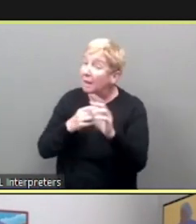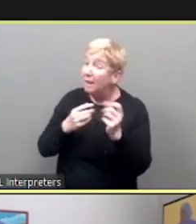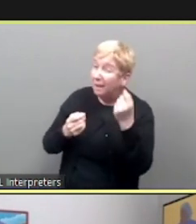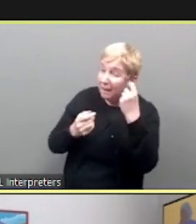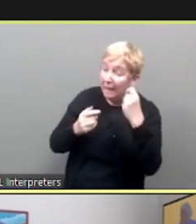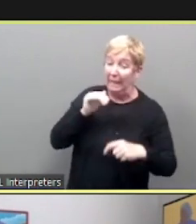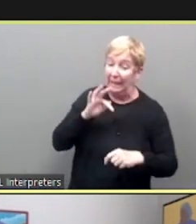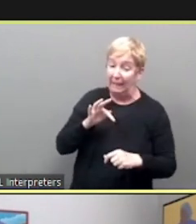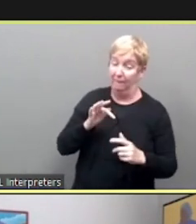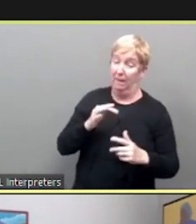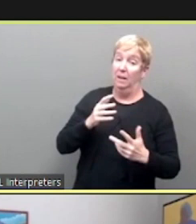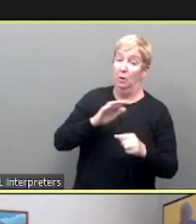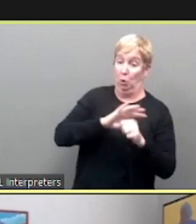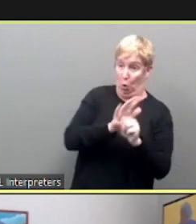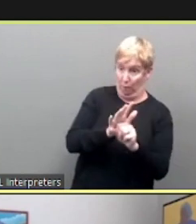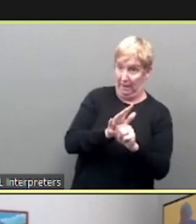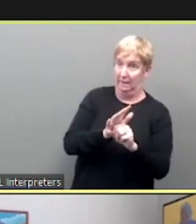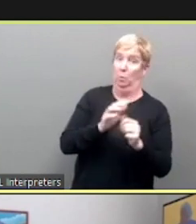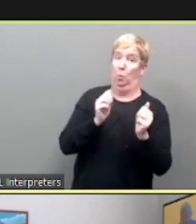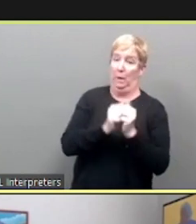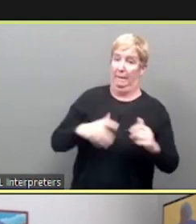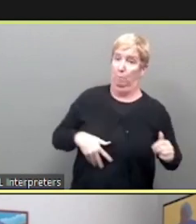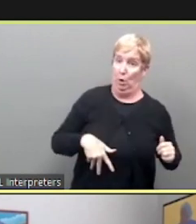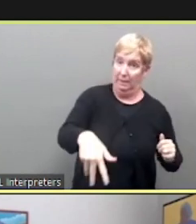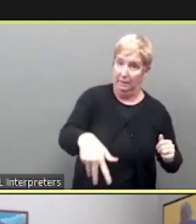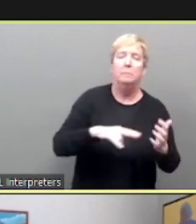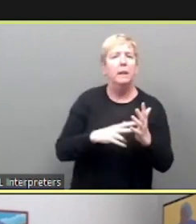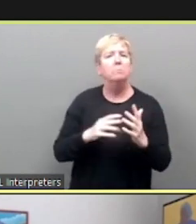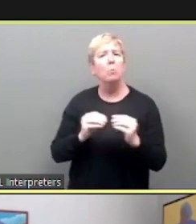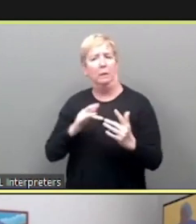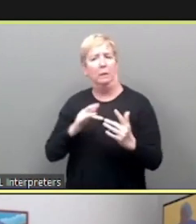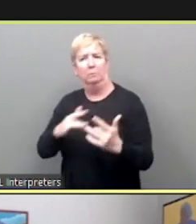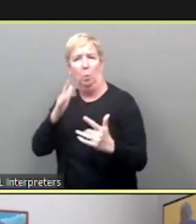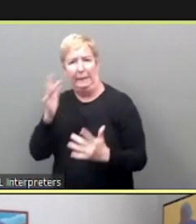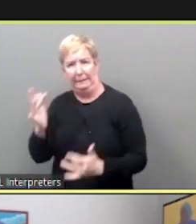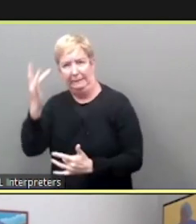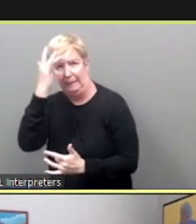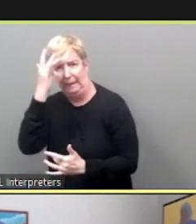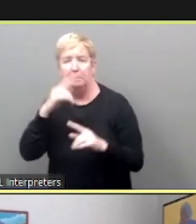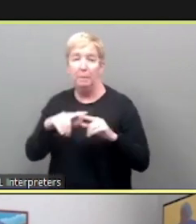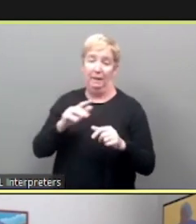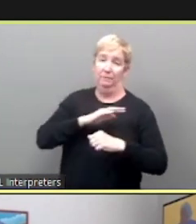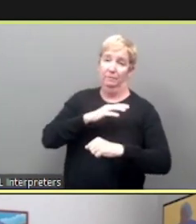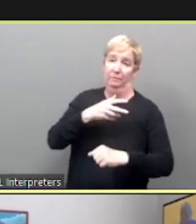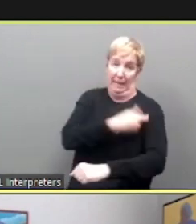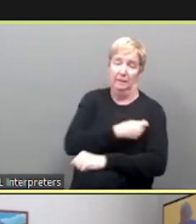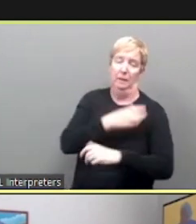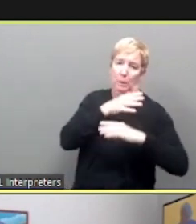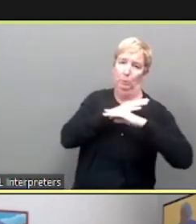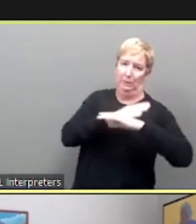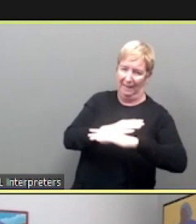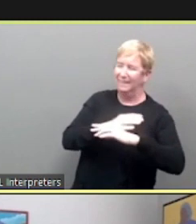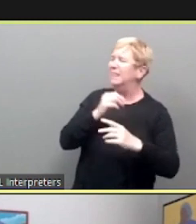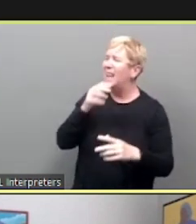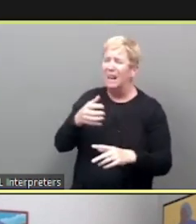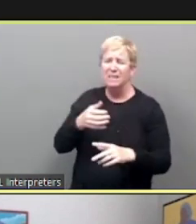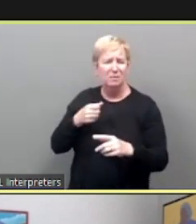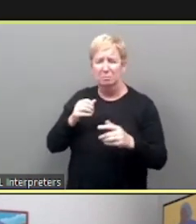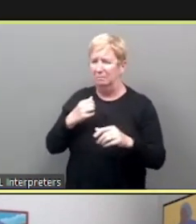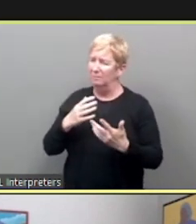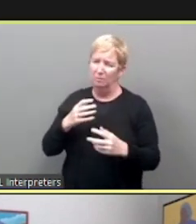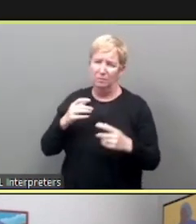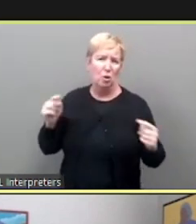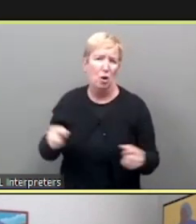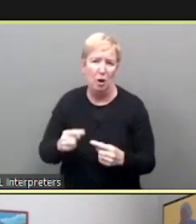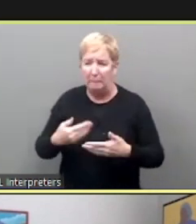get COVID. So getting COVID vaccine can protect you. It doesn't affect fertility, and it's really recommended also for people